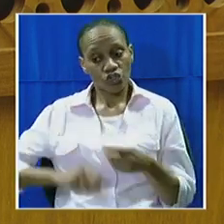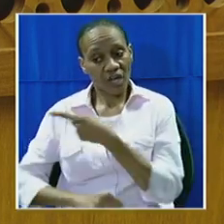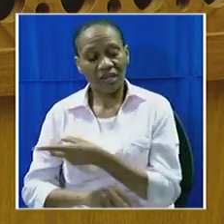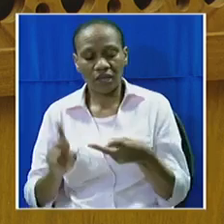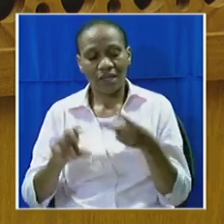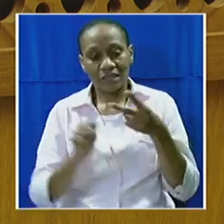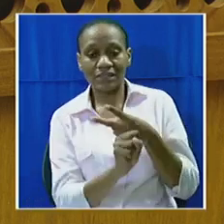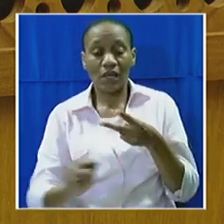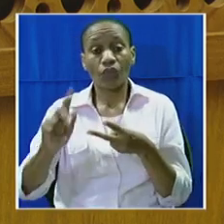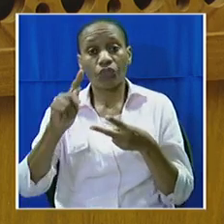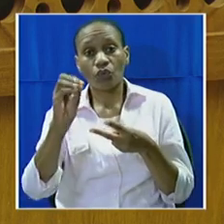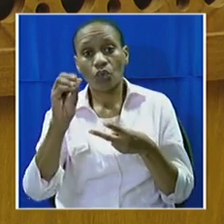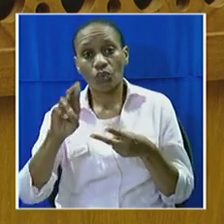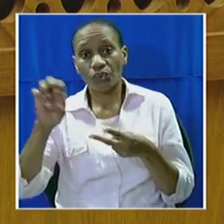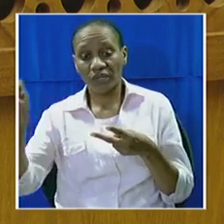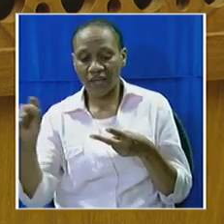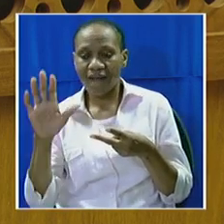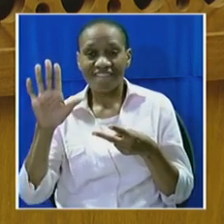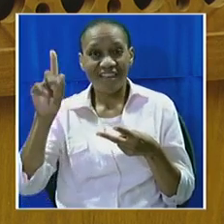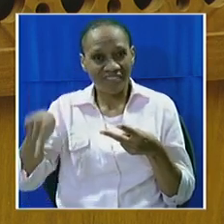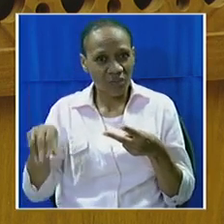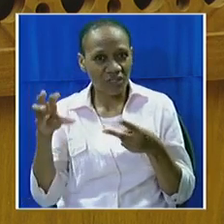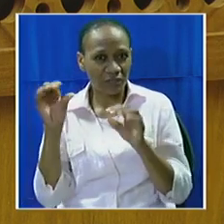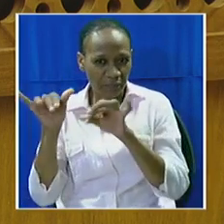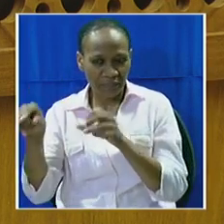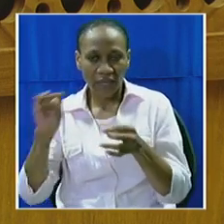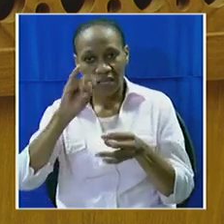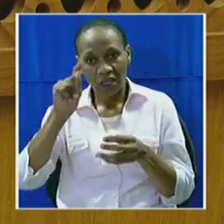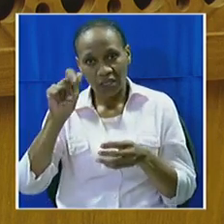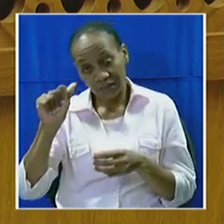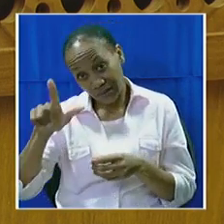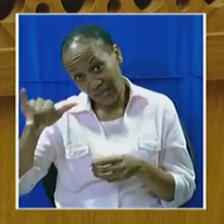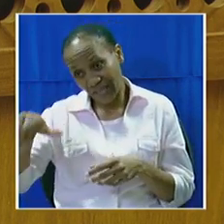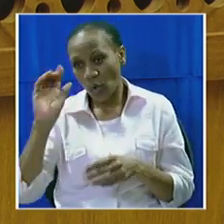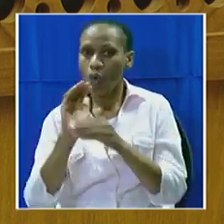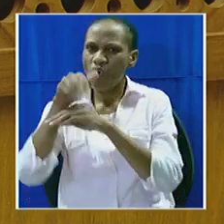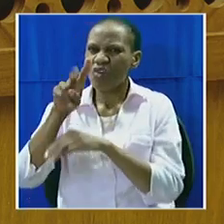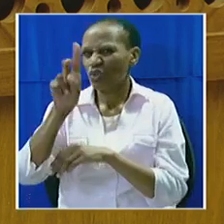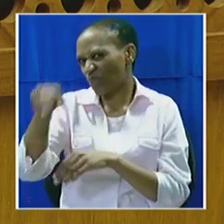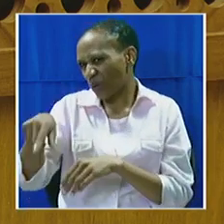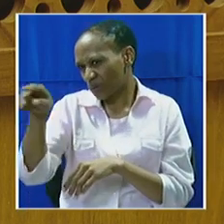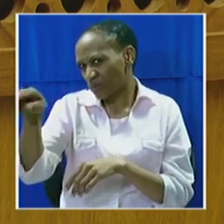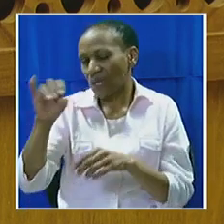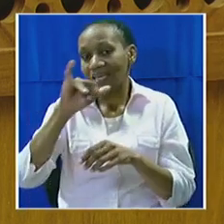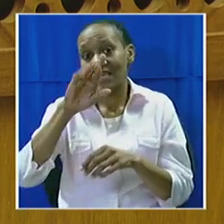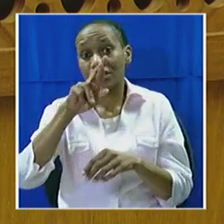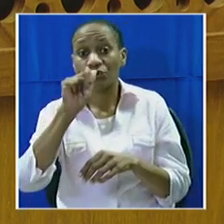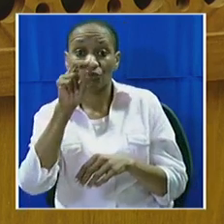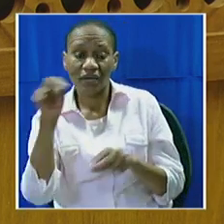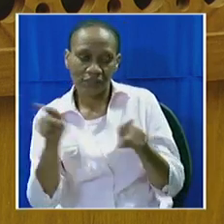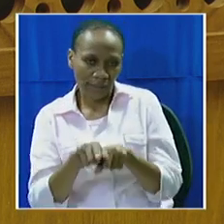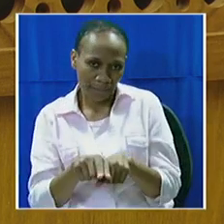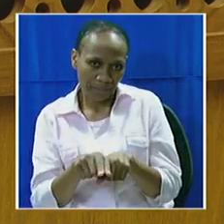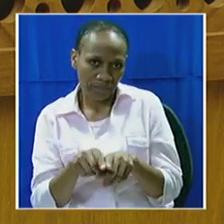South Korea, which has gone to beyond 5,000 members, Italy, which is over 2,000, and Iran similarly.